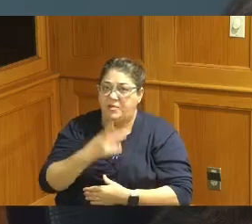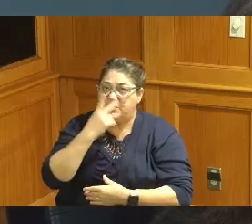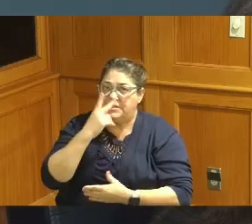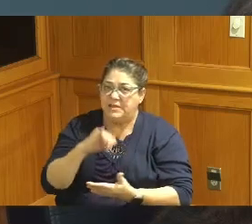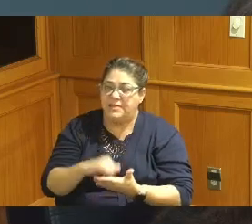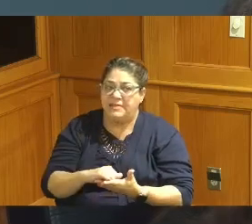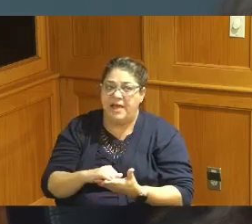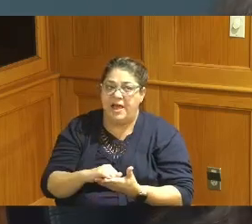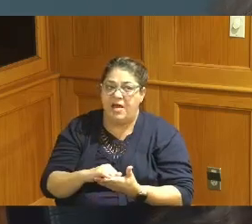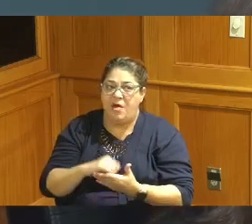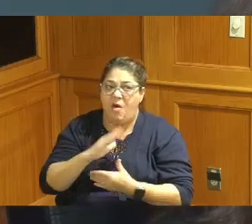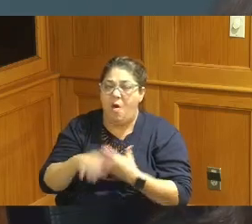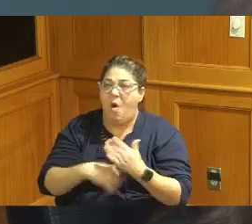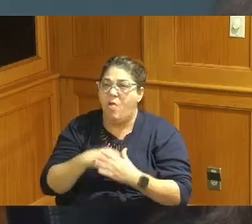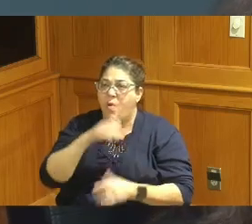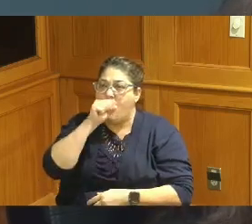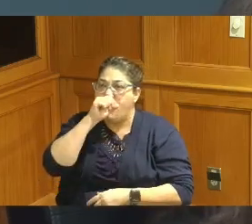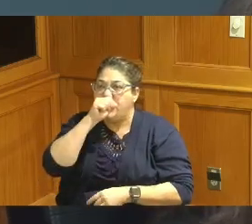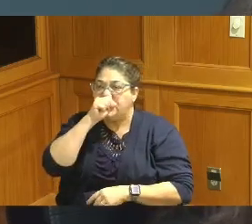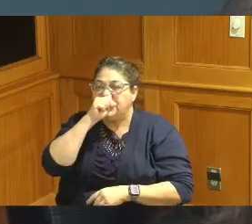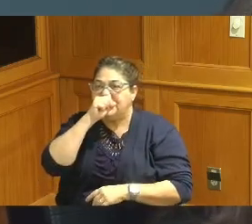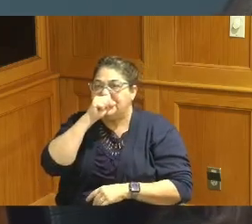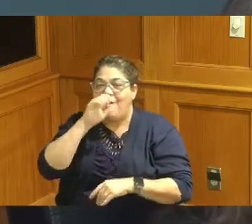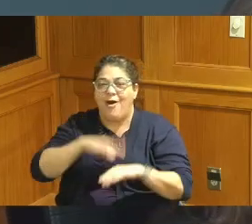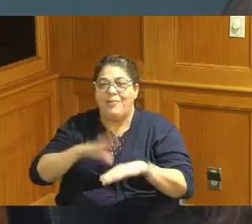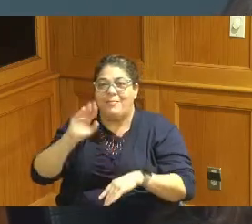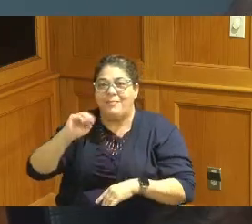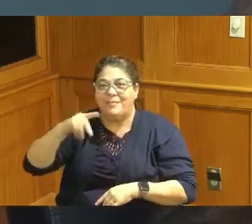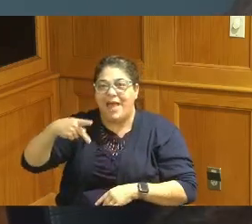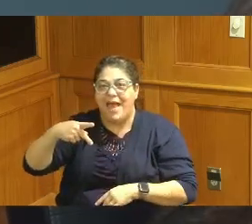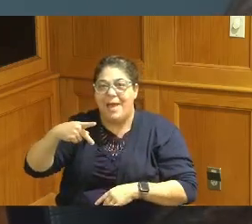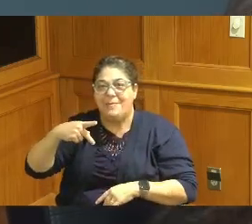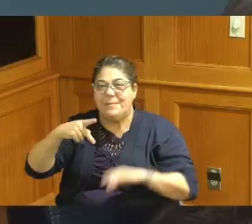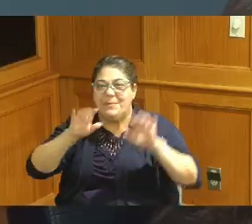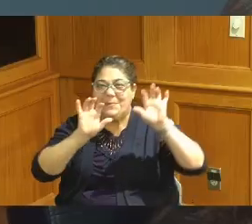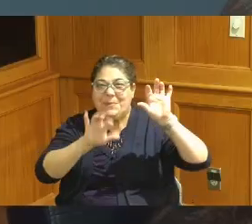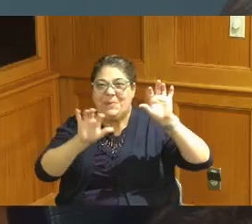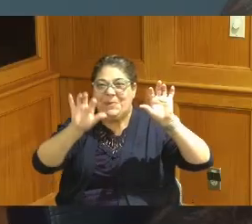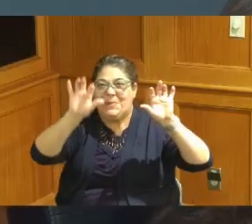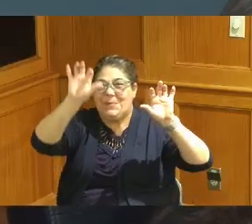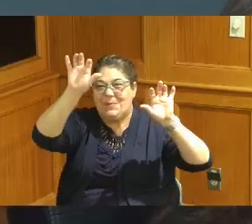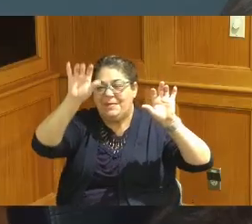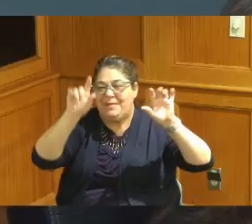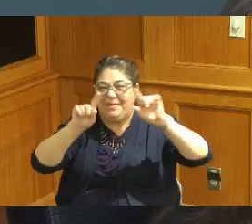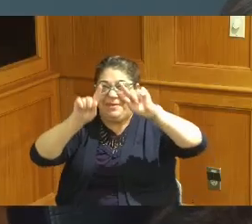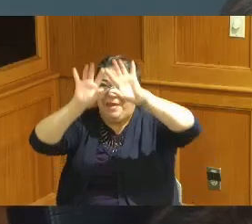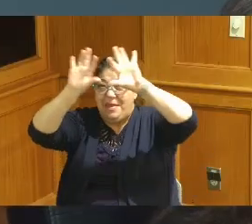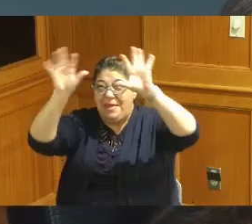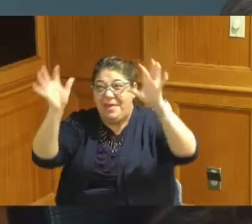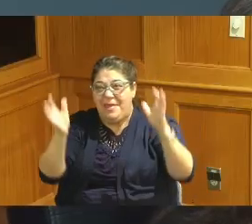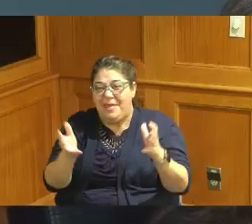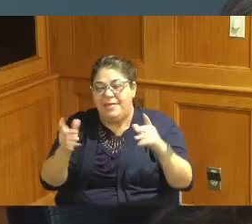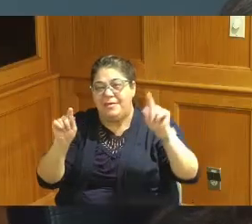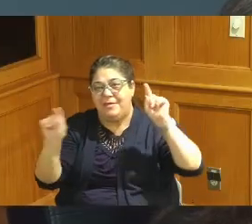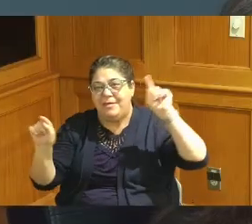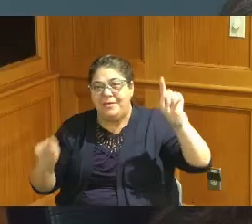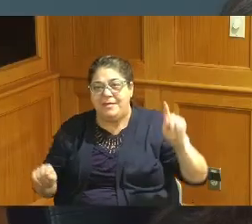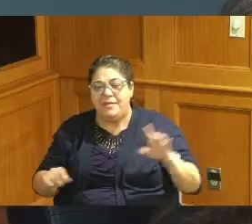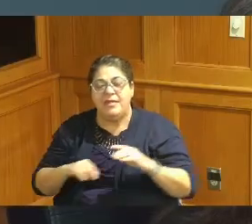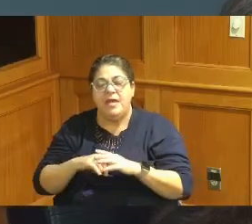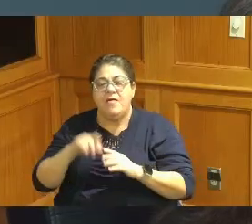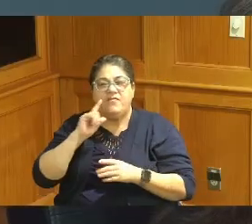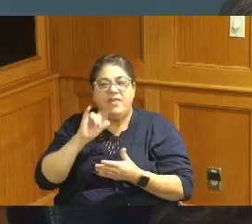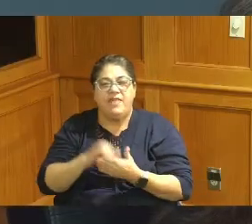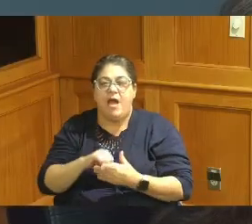orange balls, those orange dots. Are they orange? Yeah, I guess so. And the diversity of funding. I mean, I